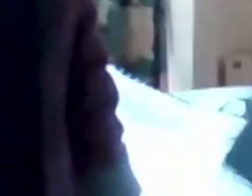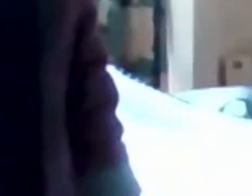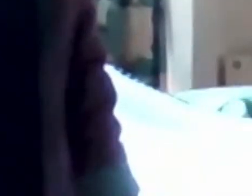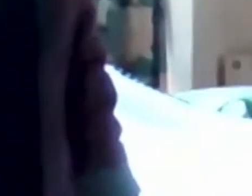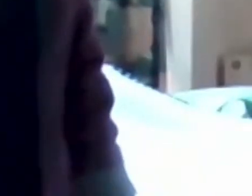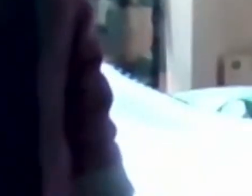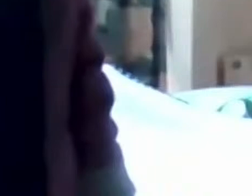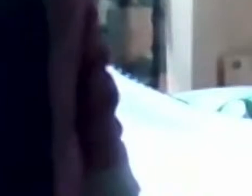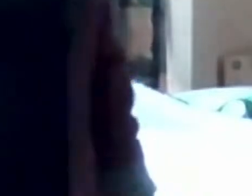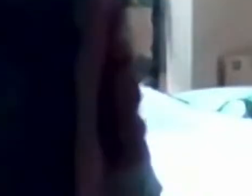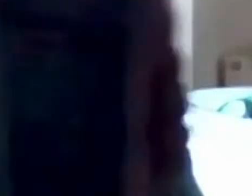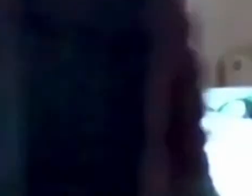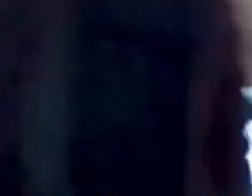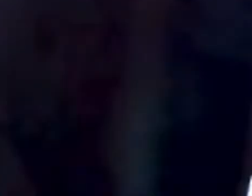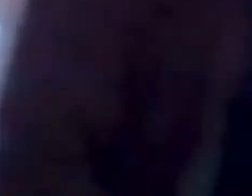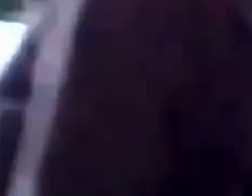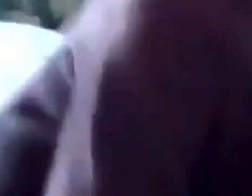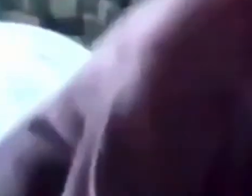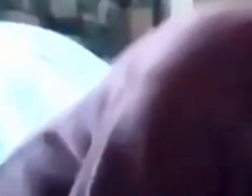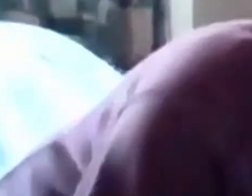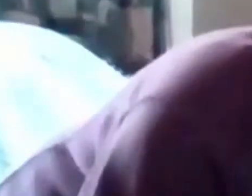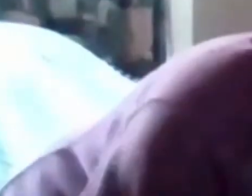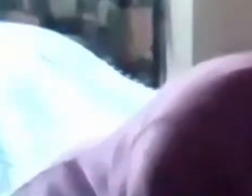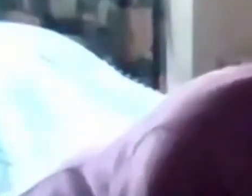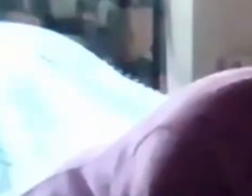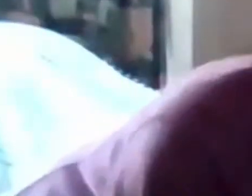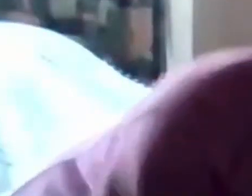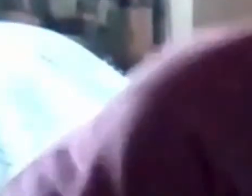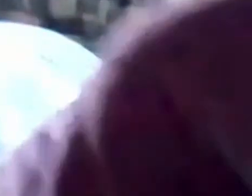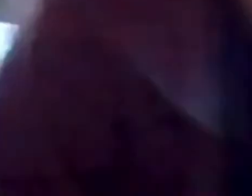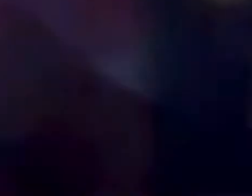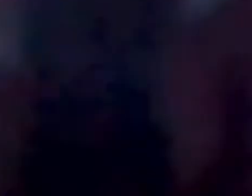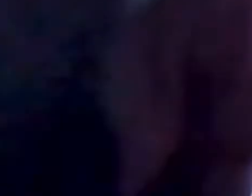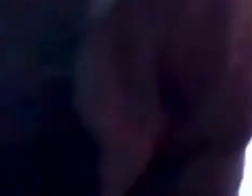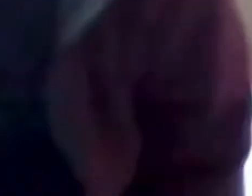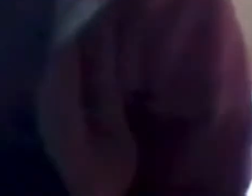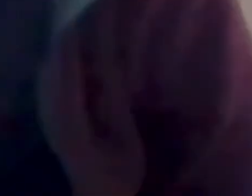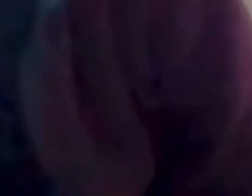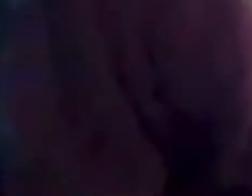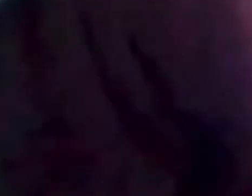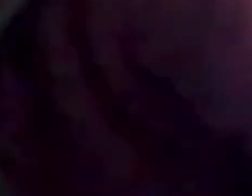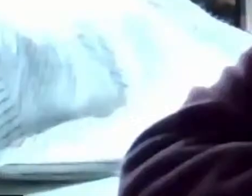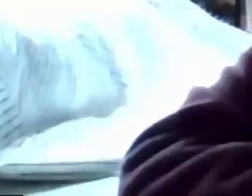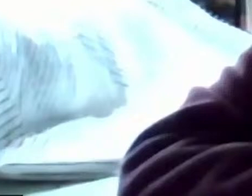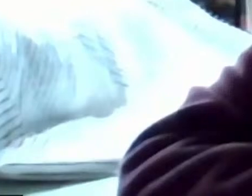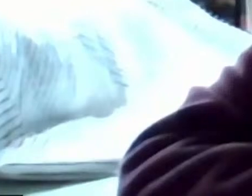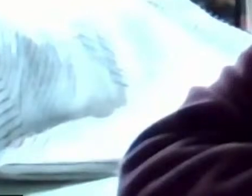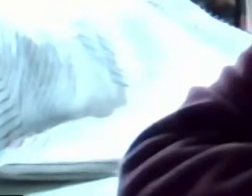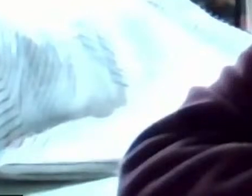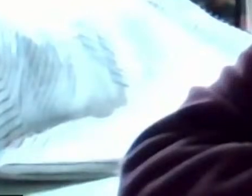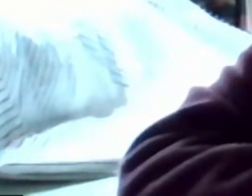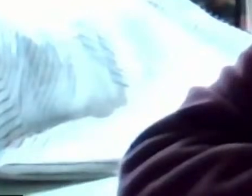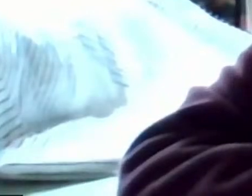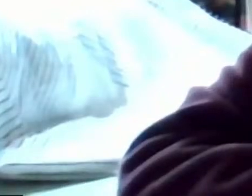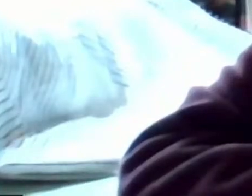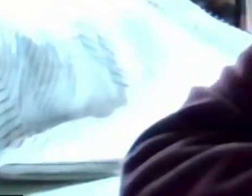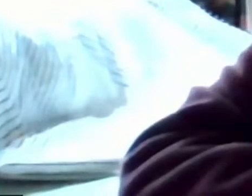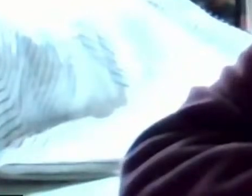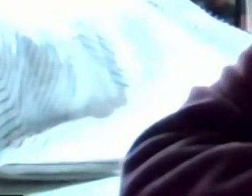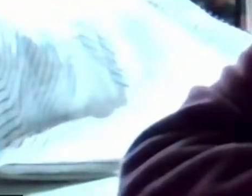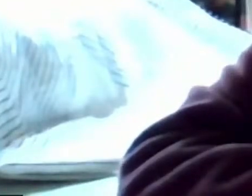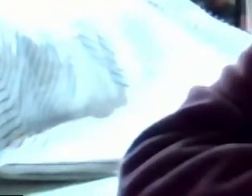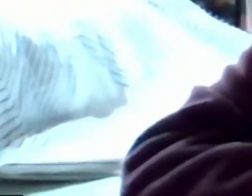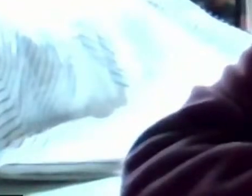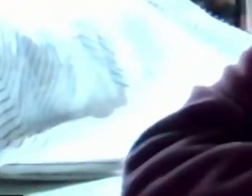During lockdown, it's very hard to connect with people in face-to-face situations, but hopefully when the